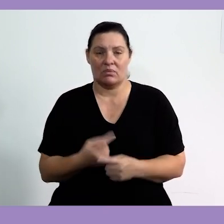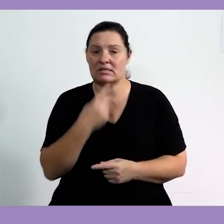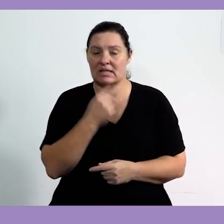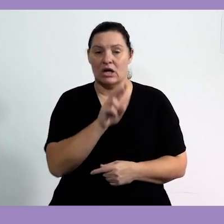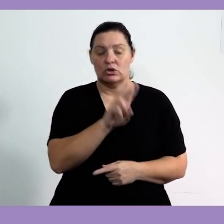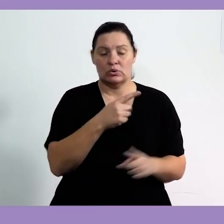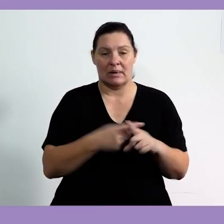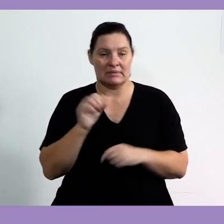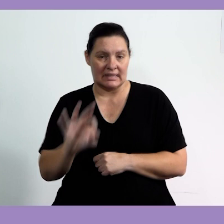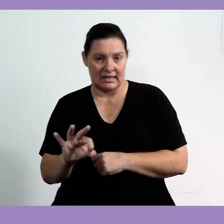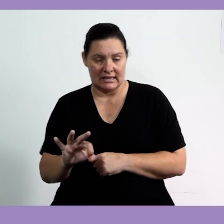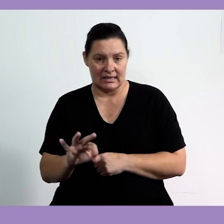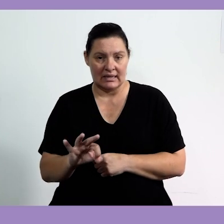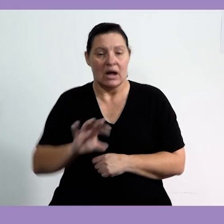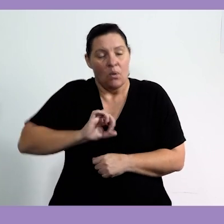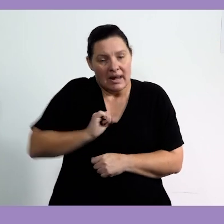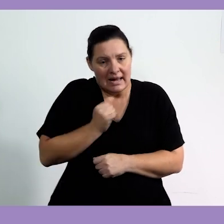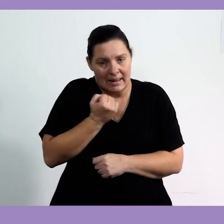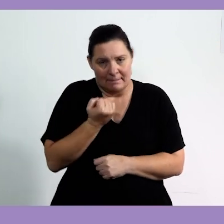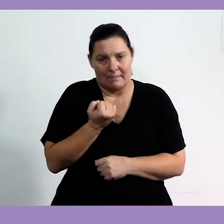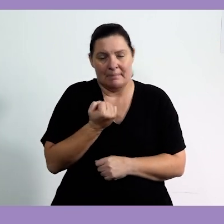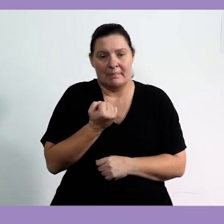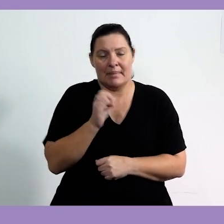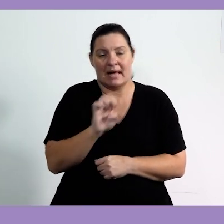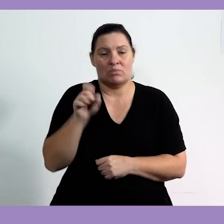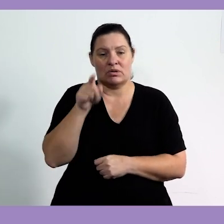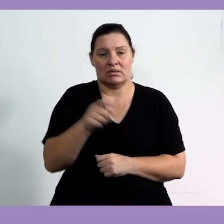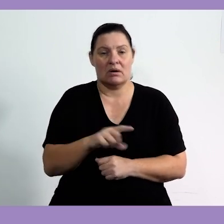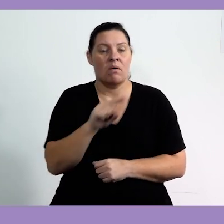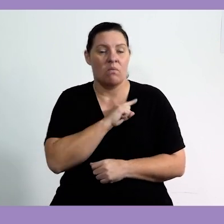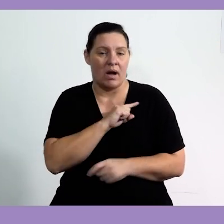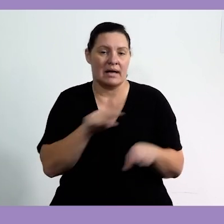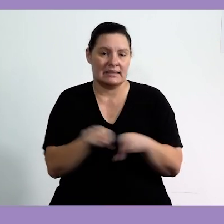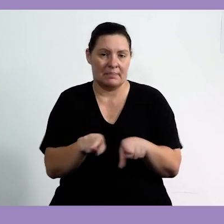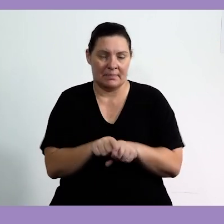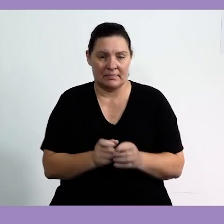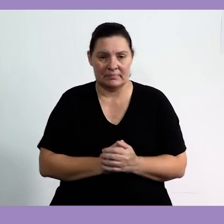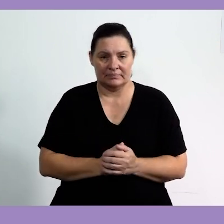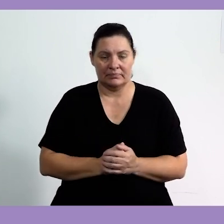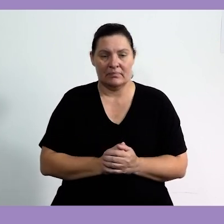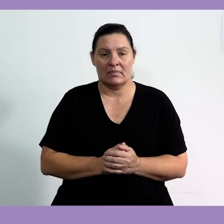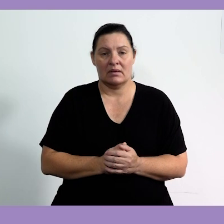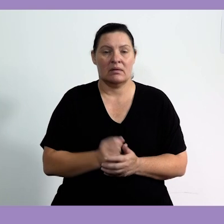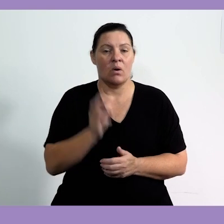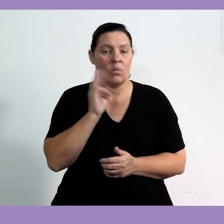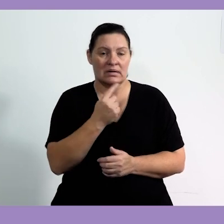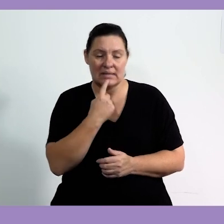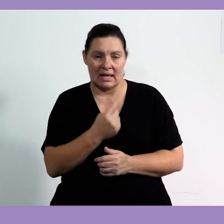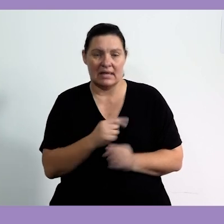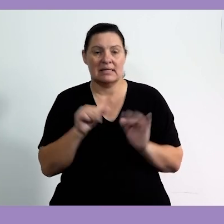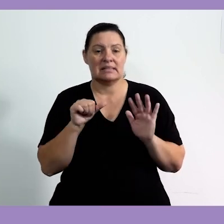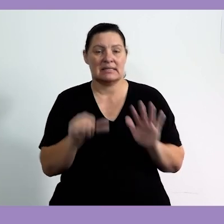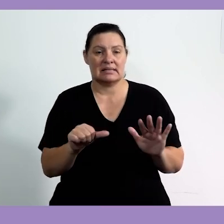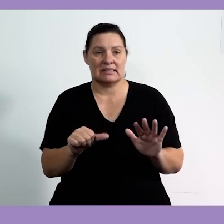So we can say 2 times 3, and we can keep that exponent because it is the same. And then we are going to say